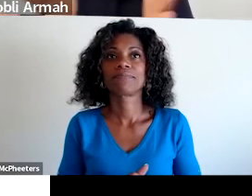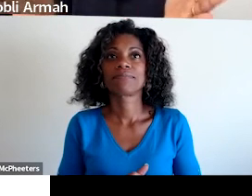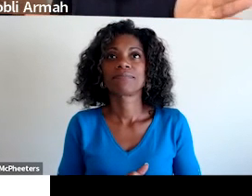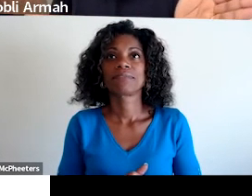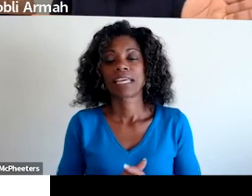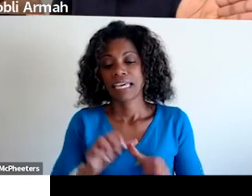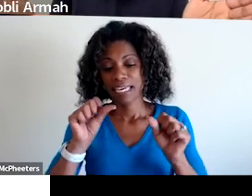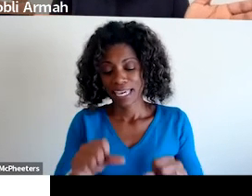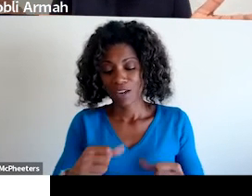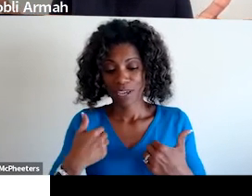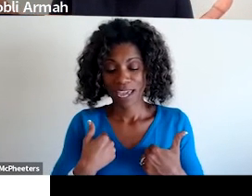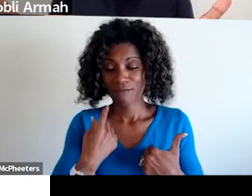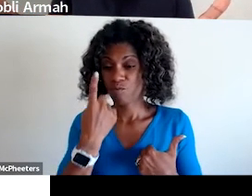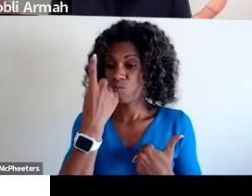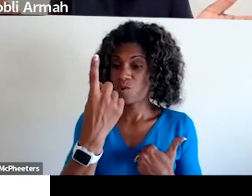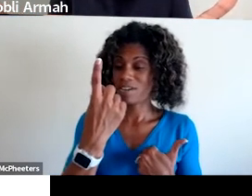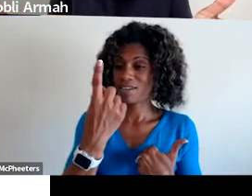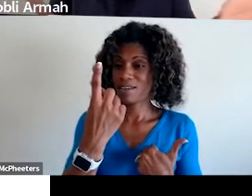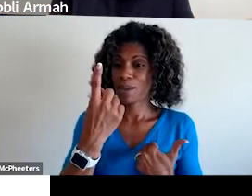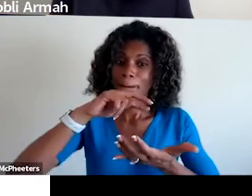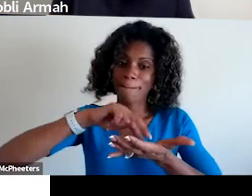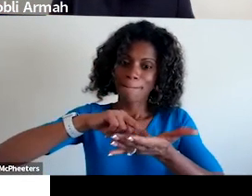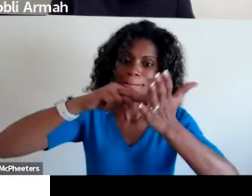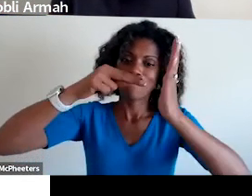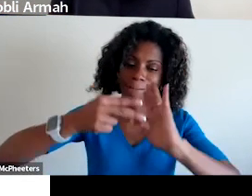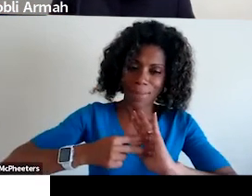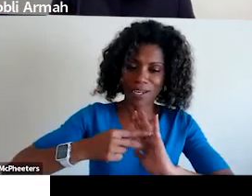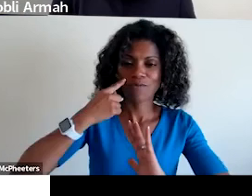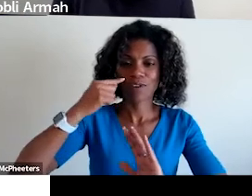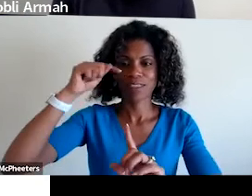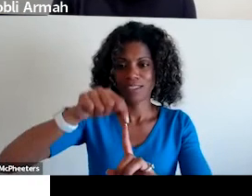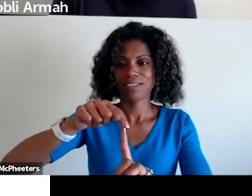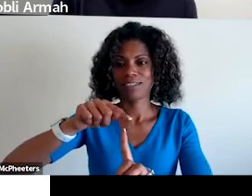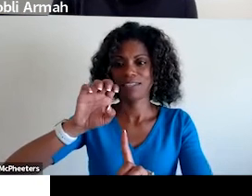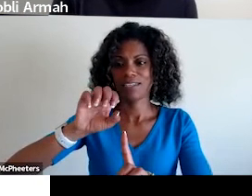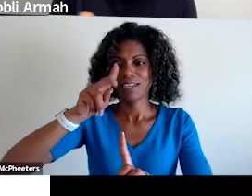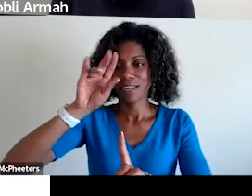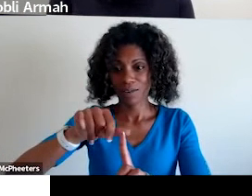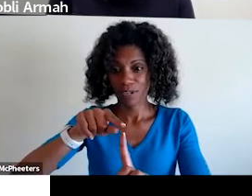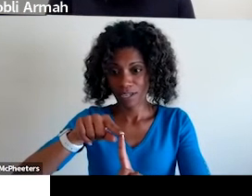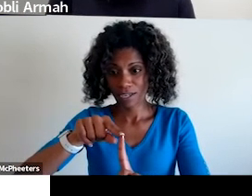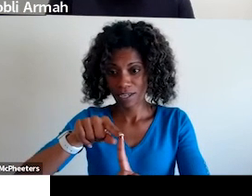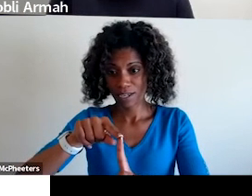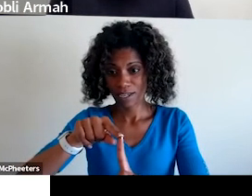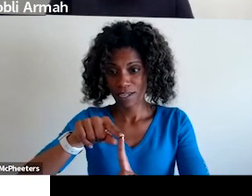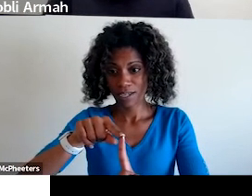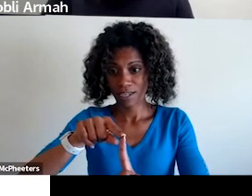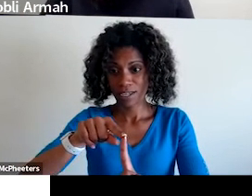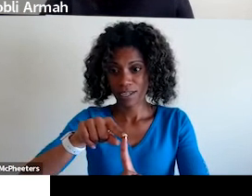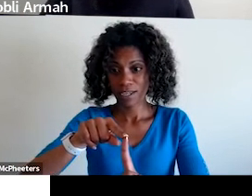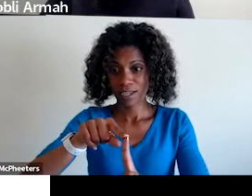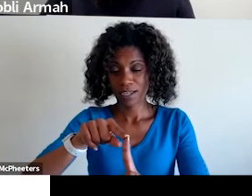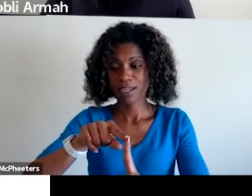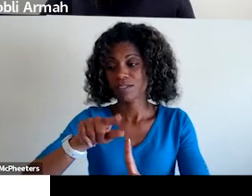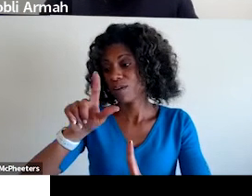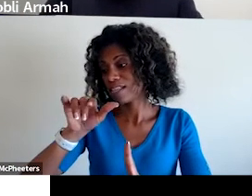interpretation about our particular observation? Because like a conservative can believe in equity and a liberal can believe in liberty.